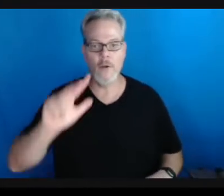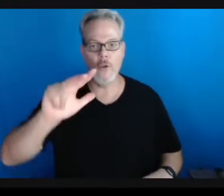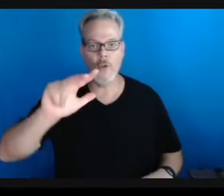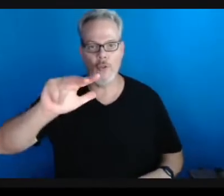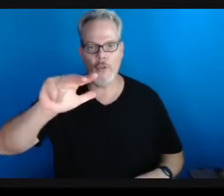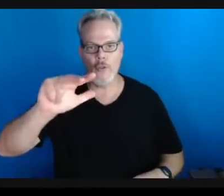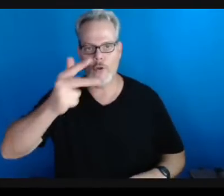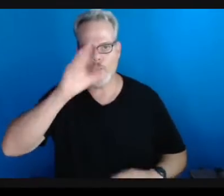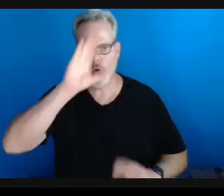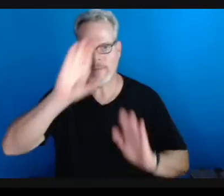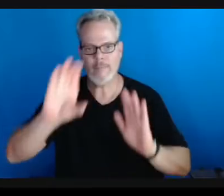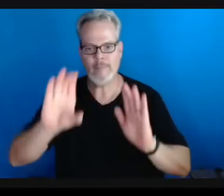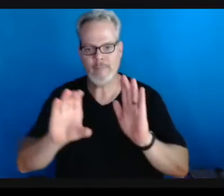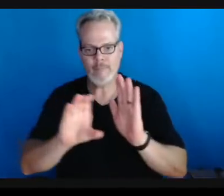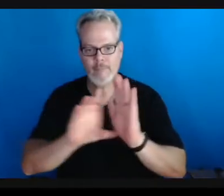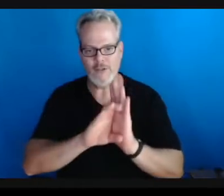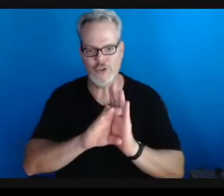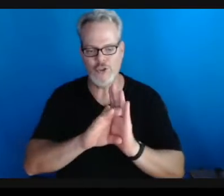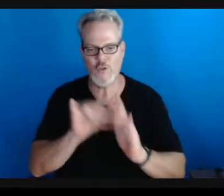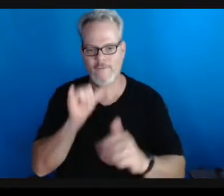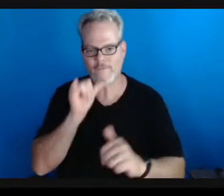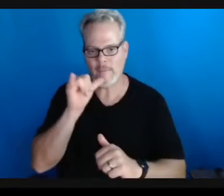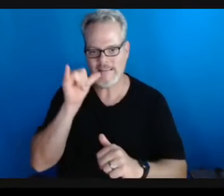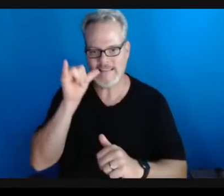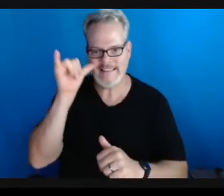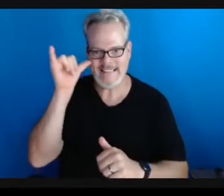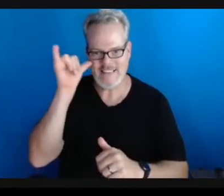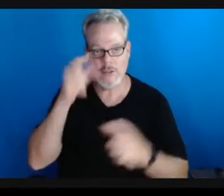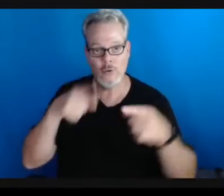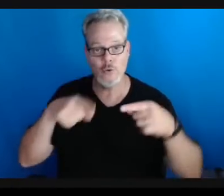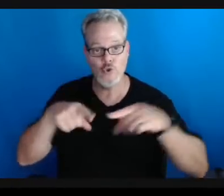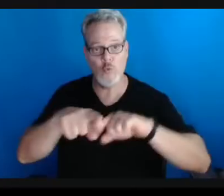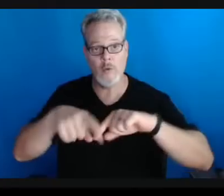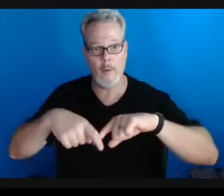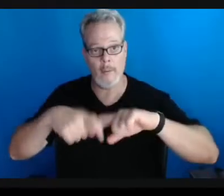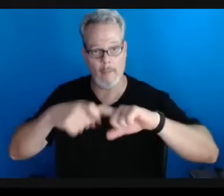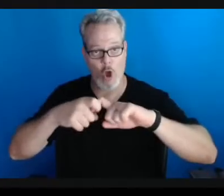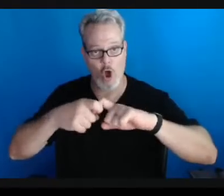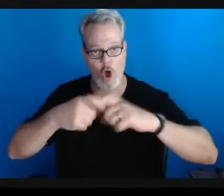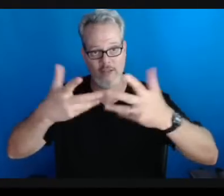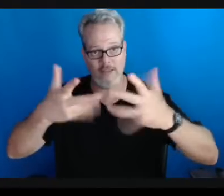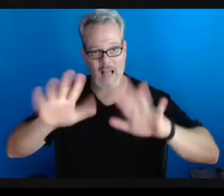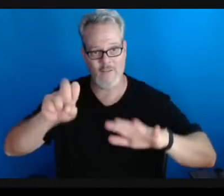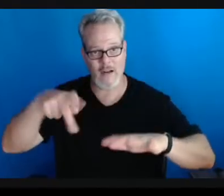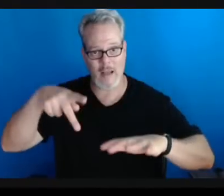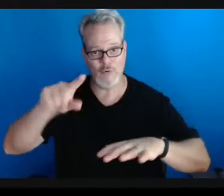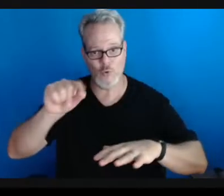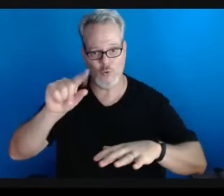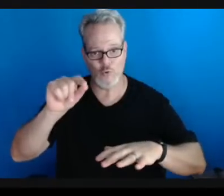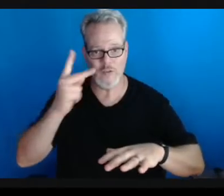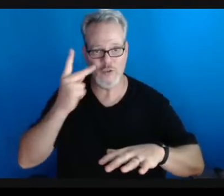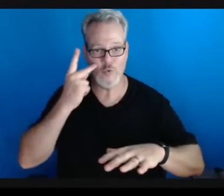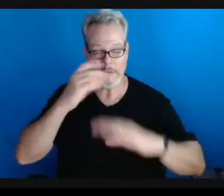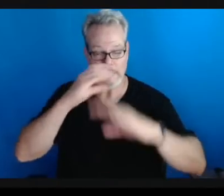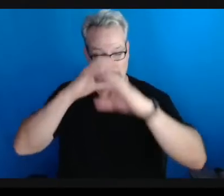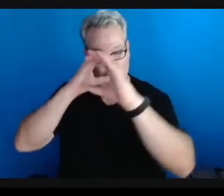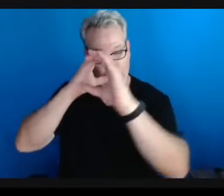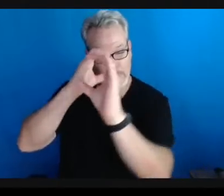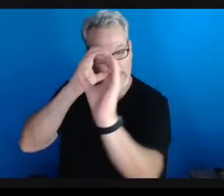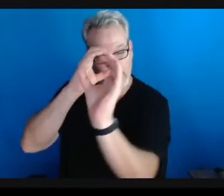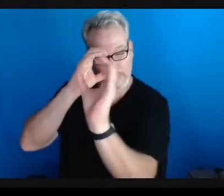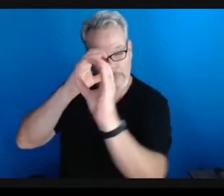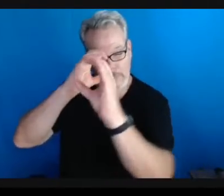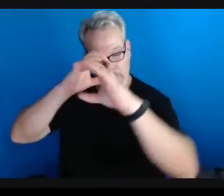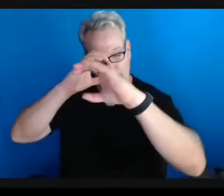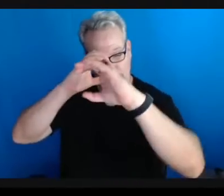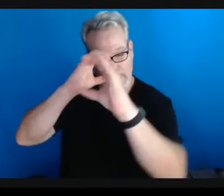yesterday during a pause after episode 20. So telephoto view into the north vent here.